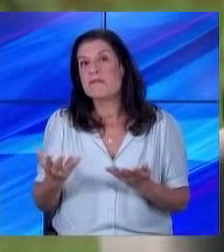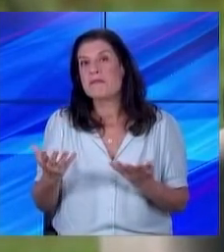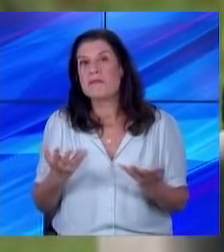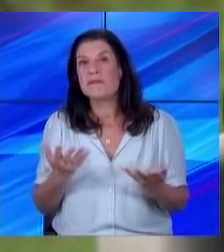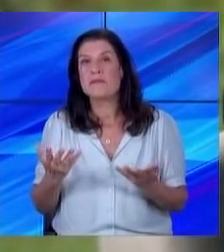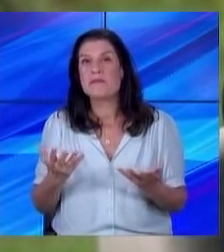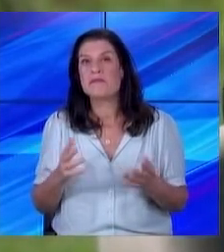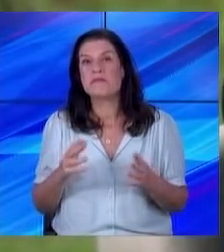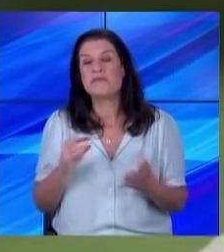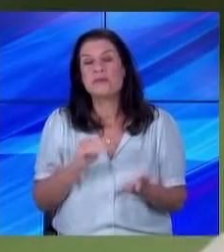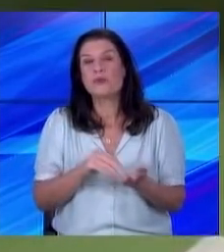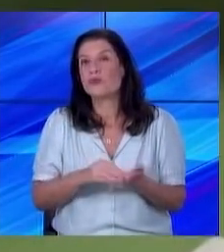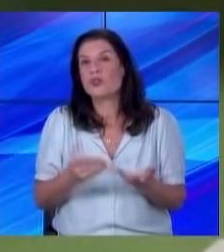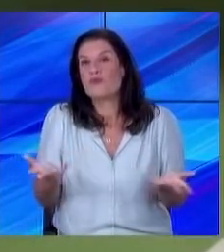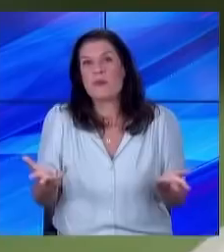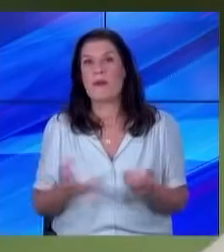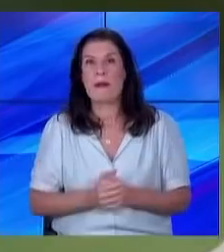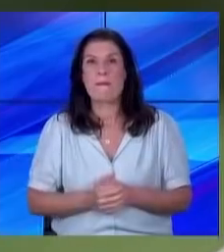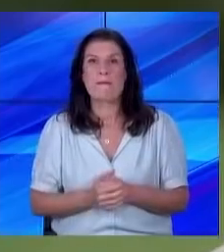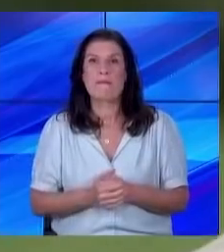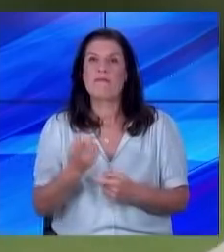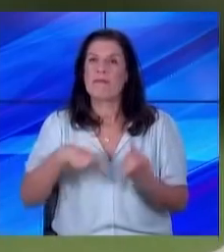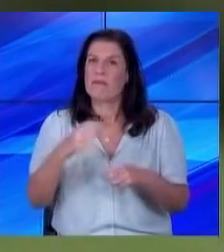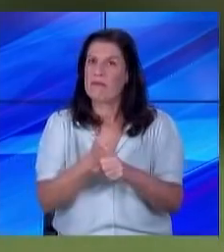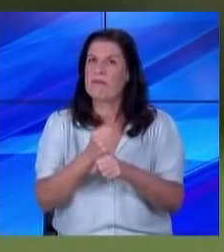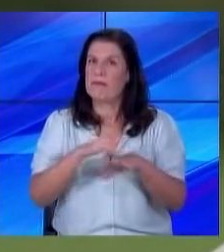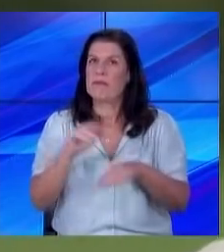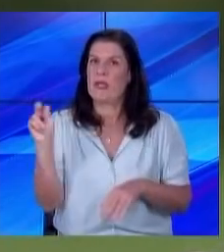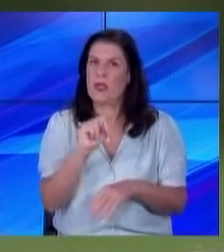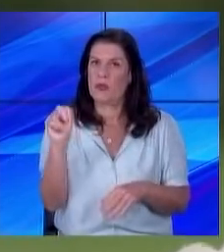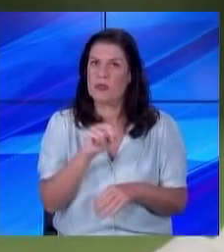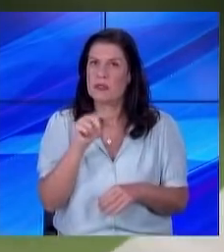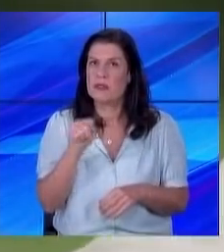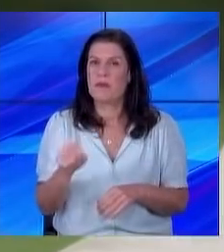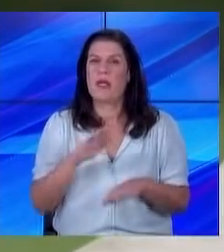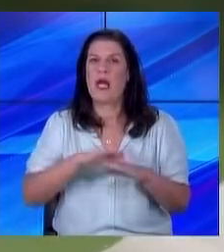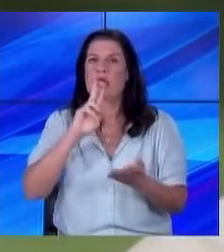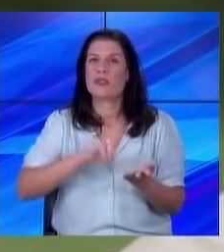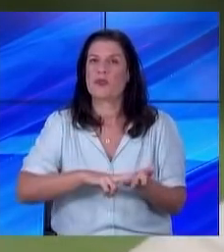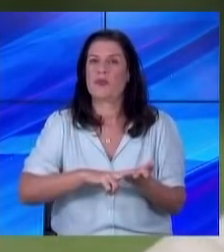what that would accomplish. We're working on those issues of voting rights and